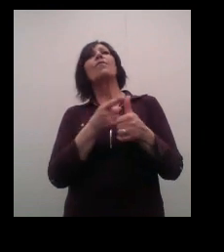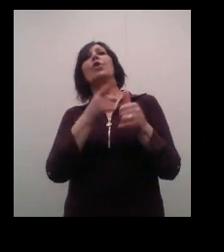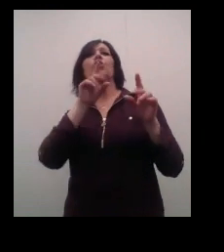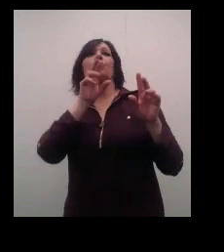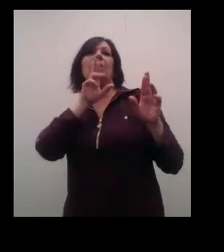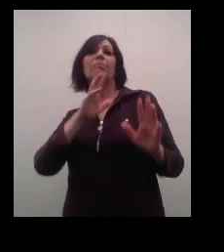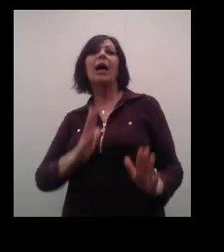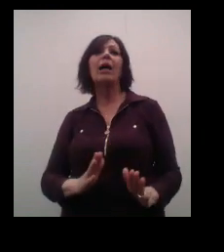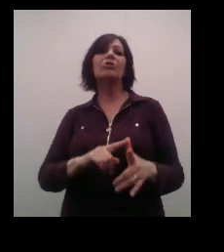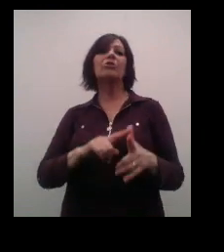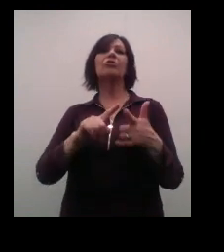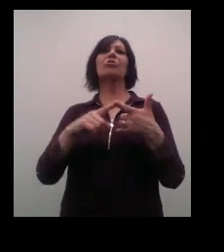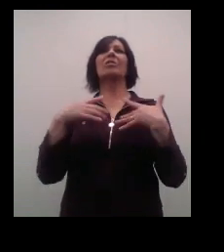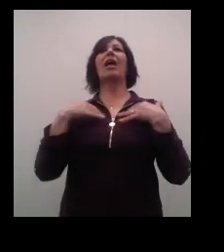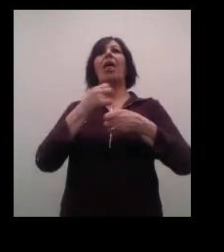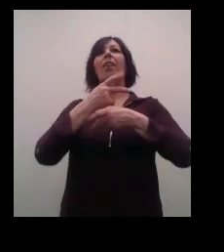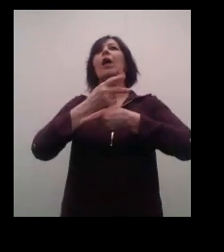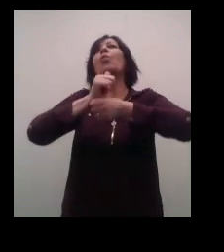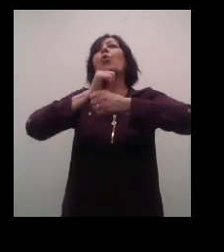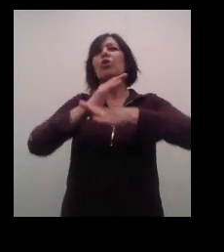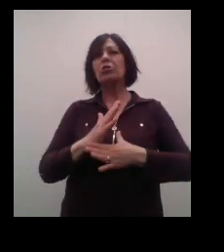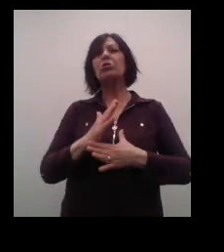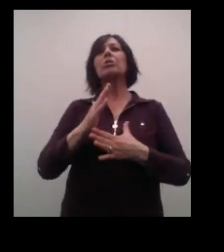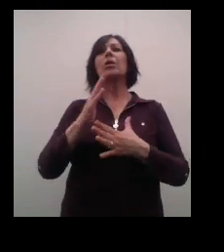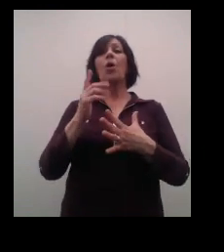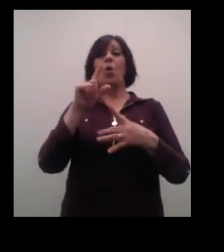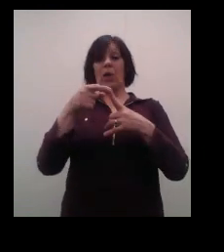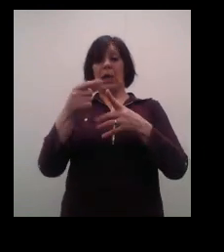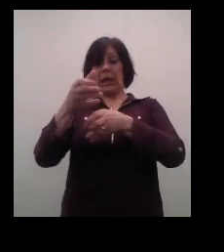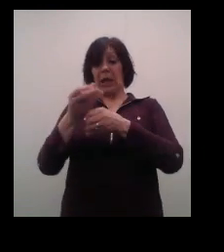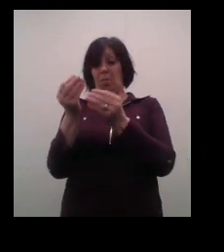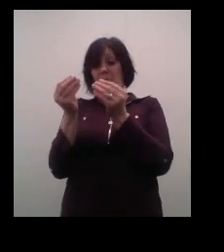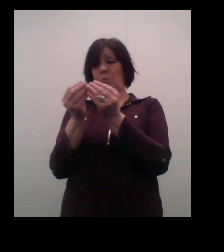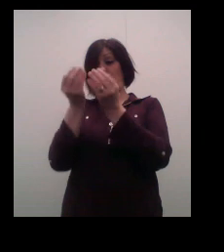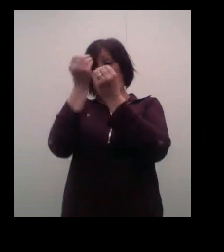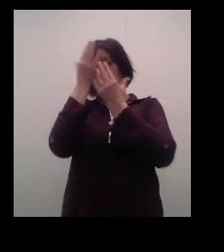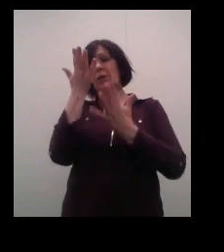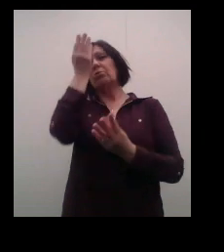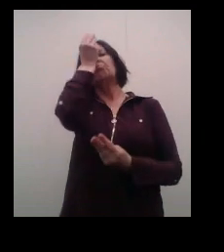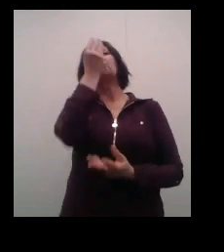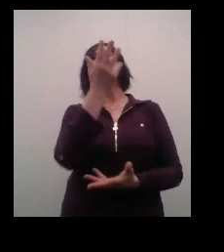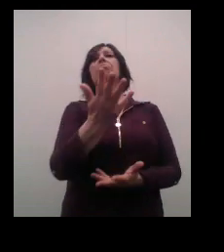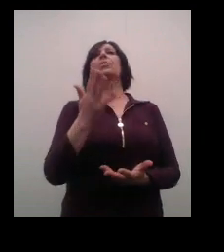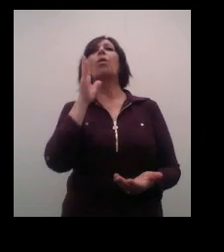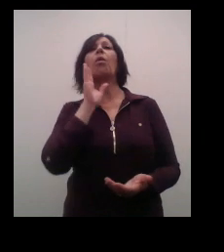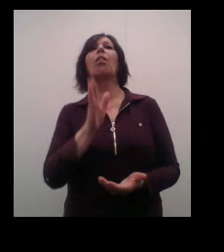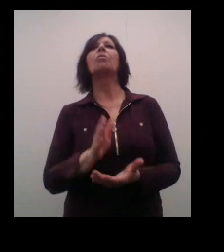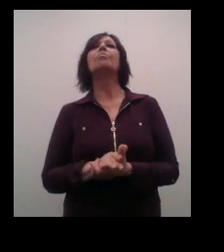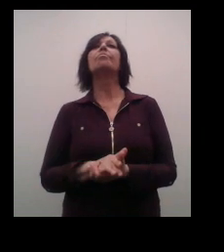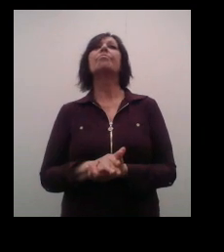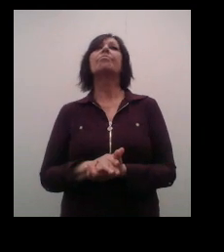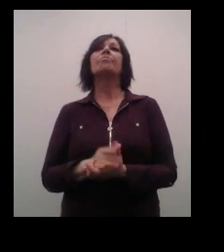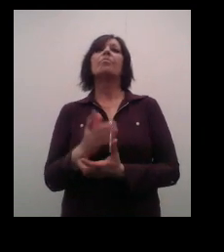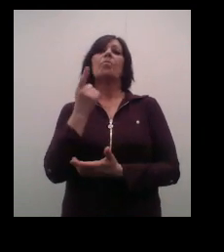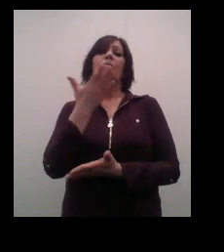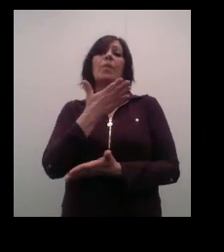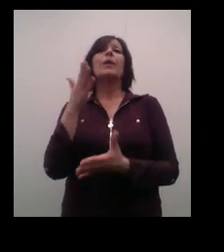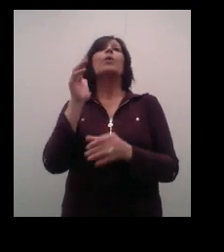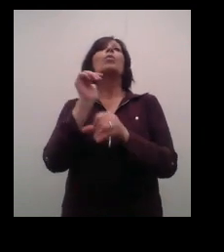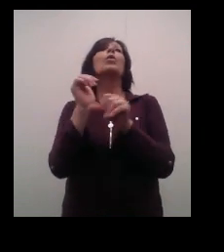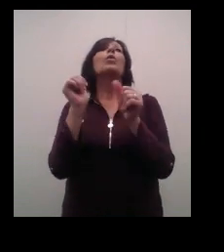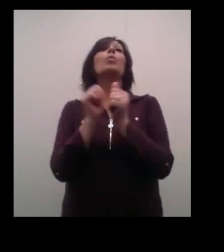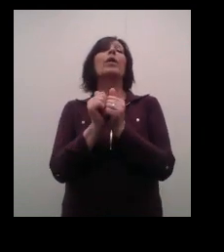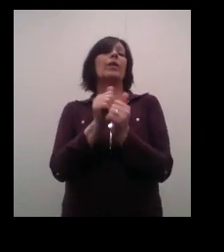and the like. And once we get more information, we will provide that as well. One of the things that we've been working with